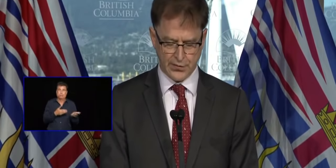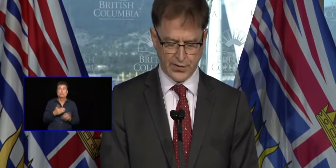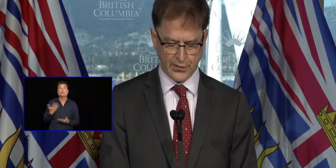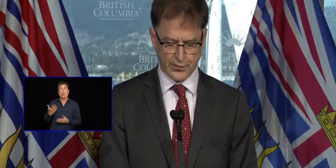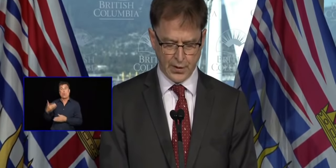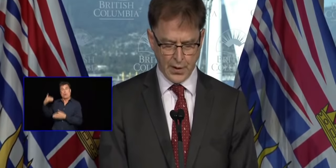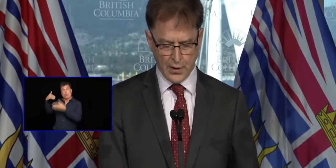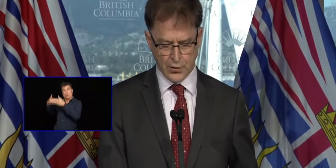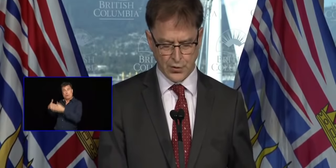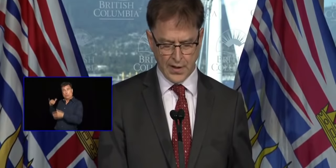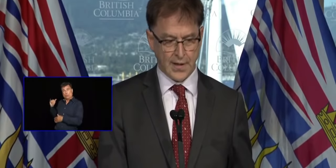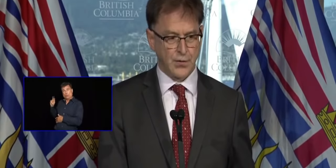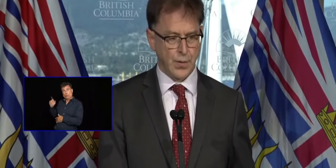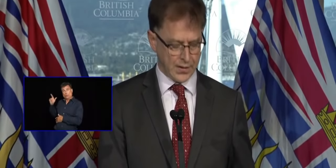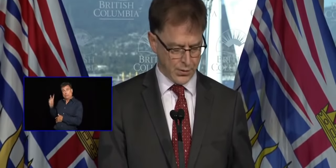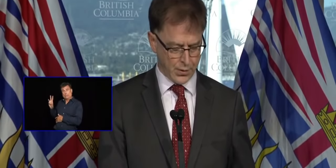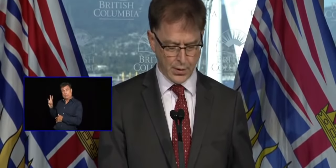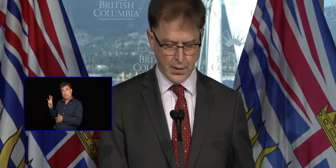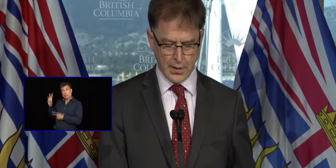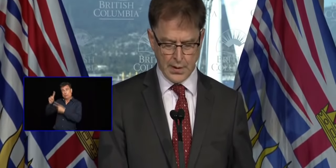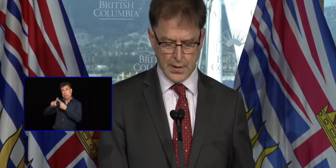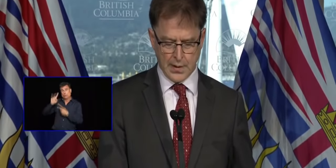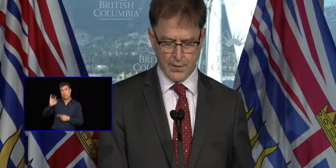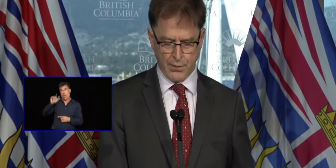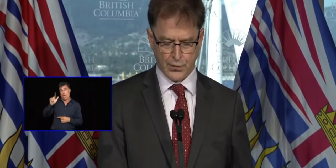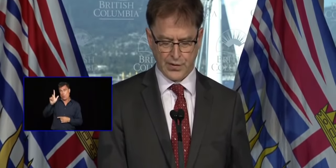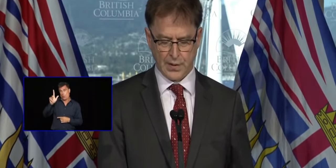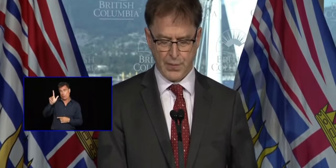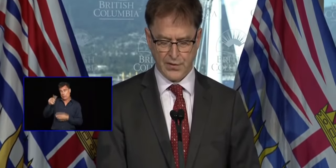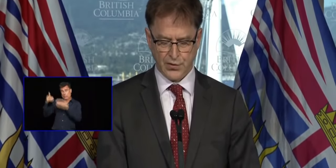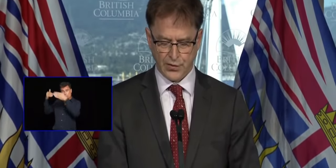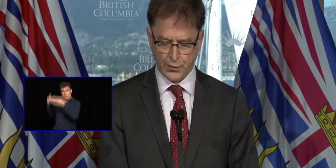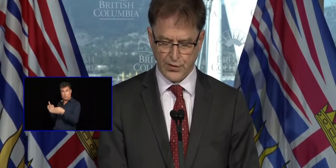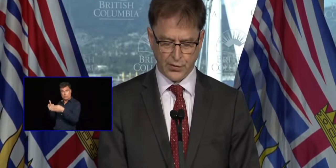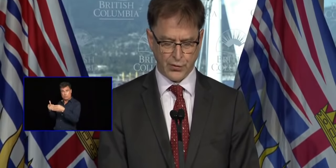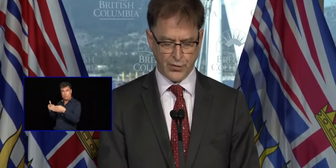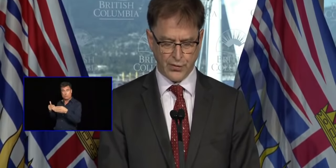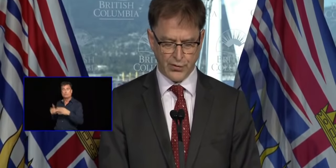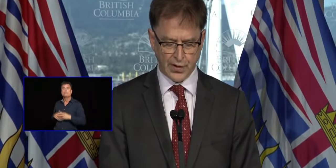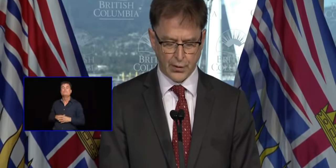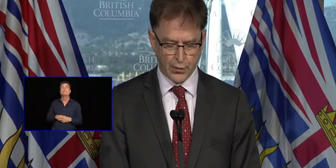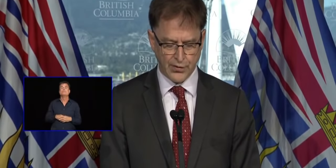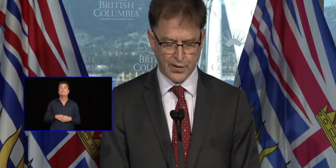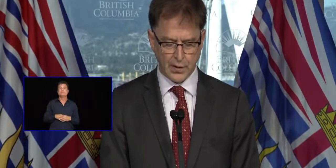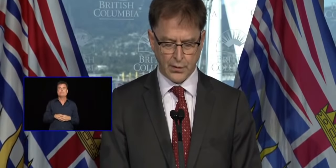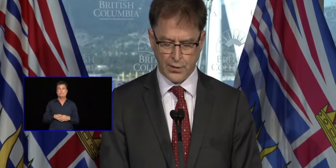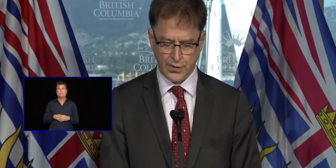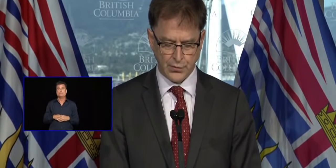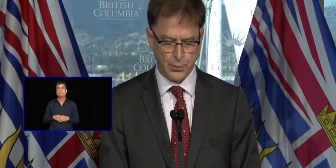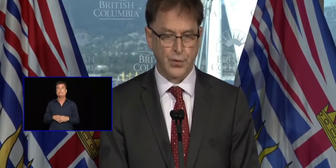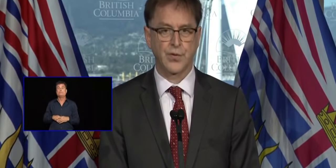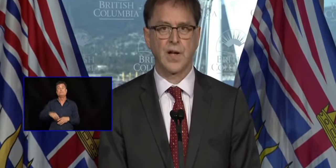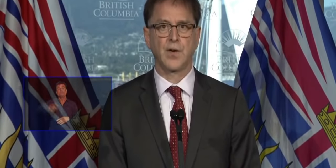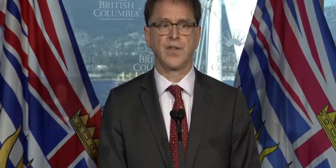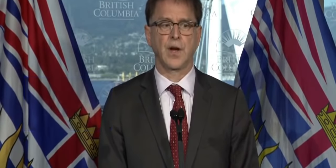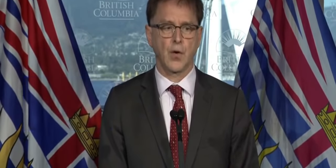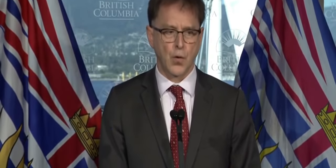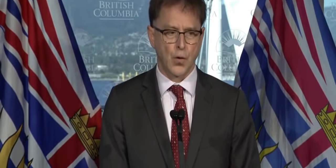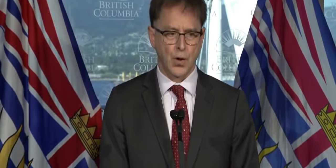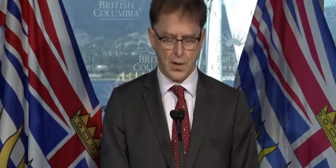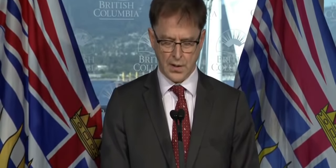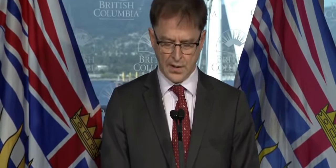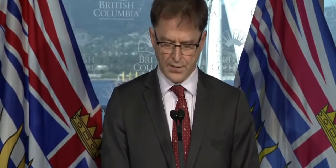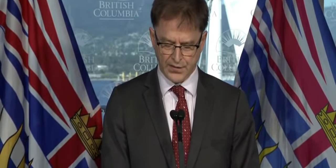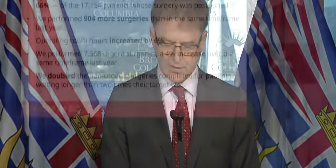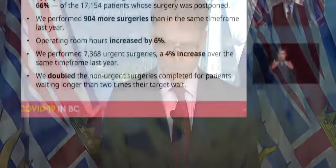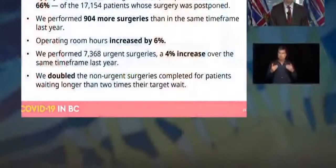the 26th to July the 23rd. Focusing on patients, increasing services, and increasing essential personnel are at the